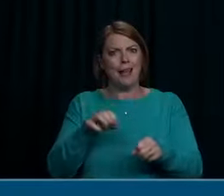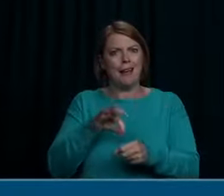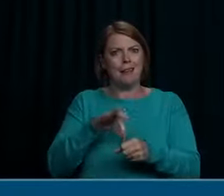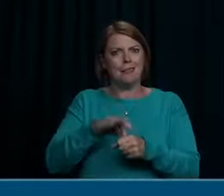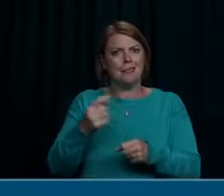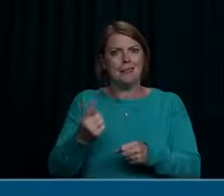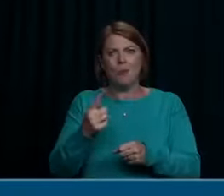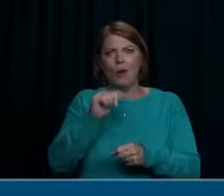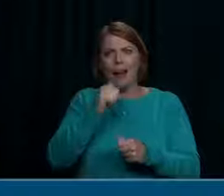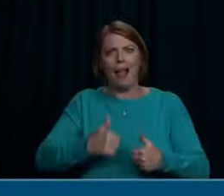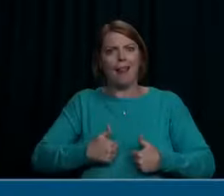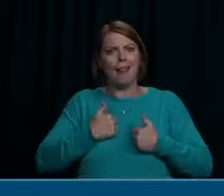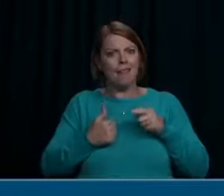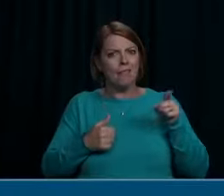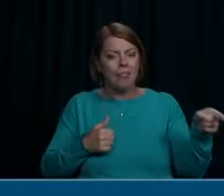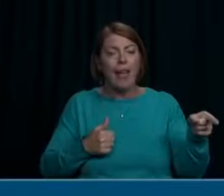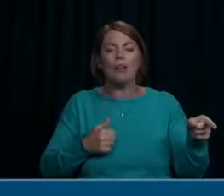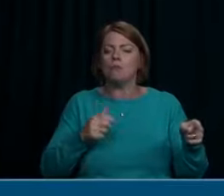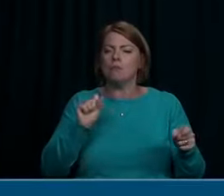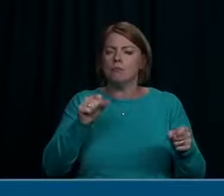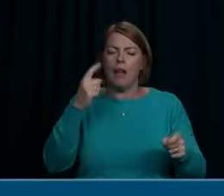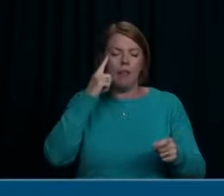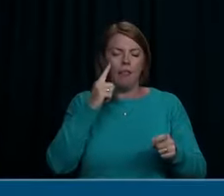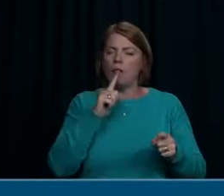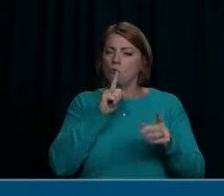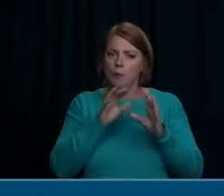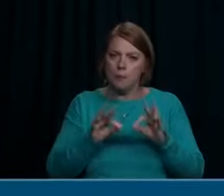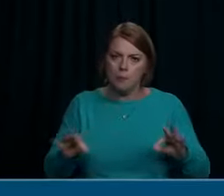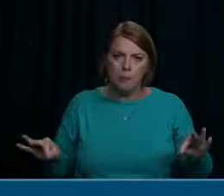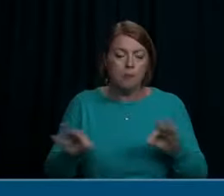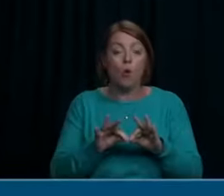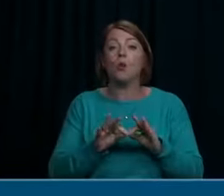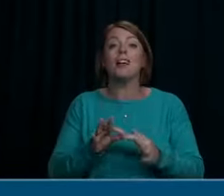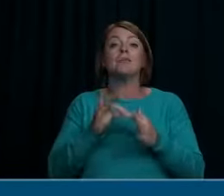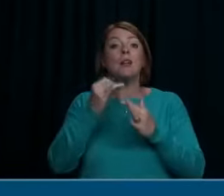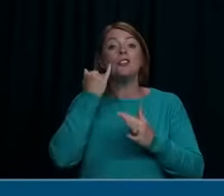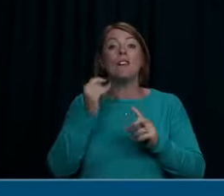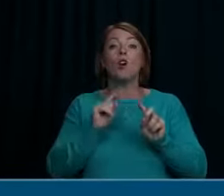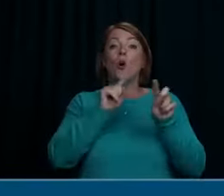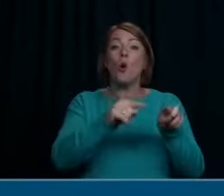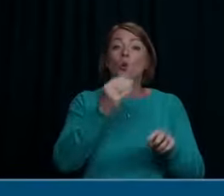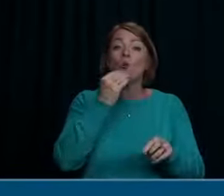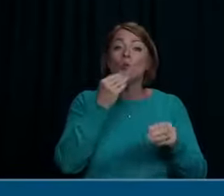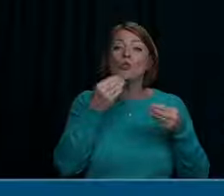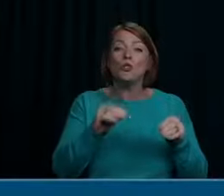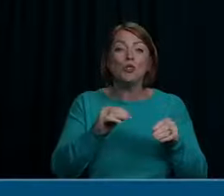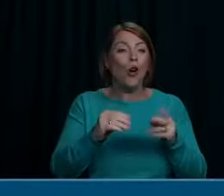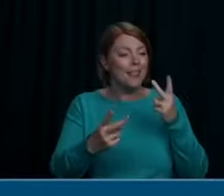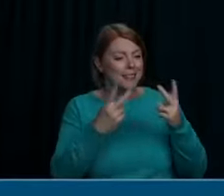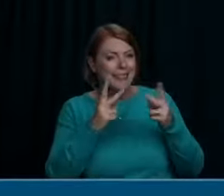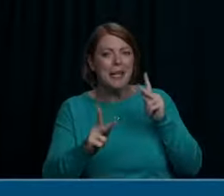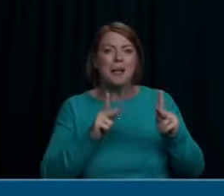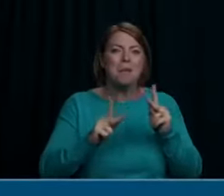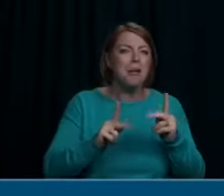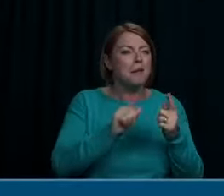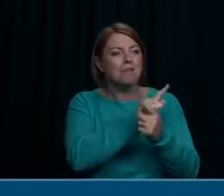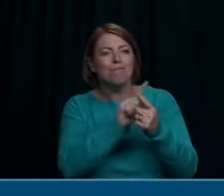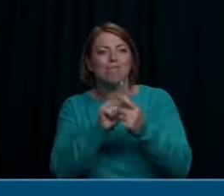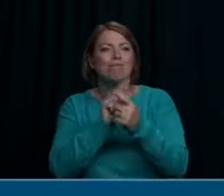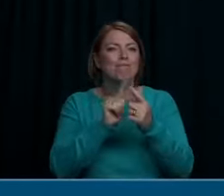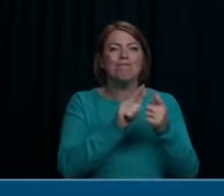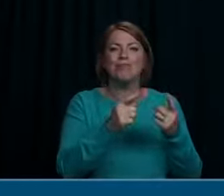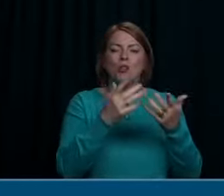district. So yes, I think it's critically important, especially when you're going to the grocery store and you see people and you're shaking their hands and you're trying to